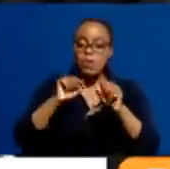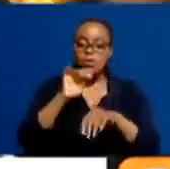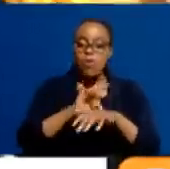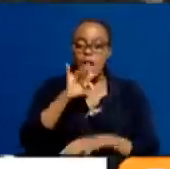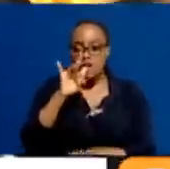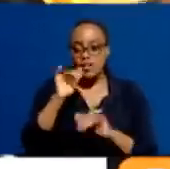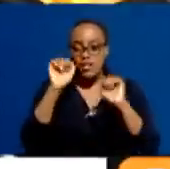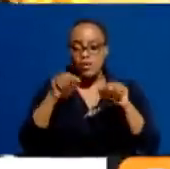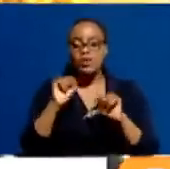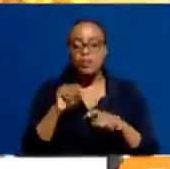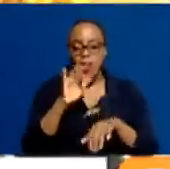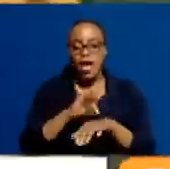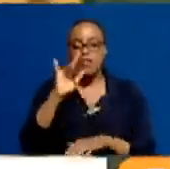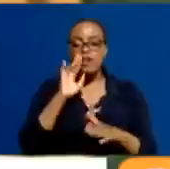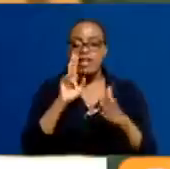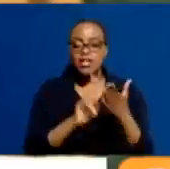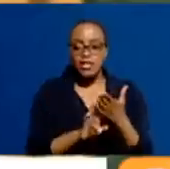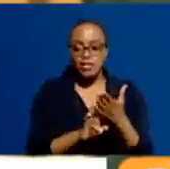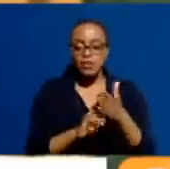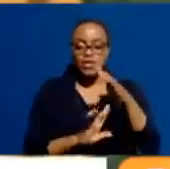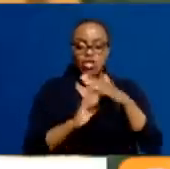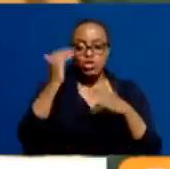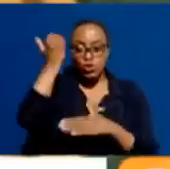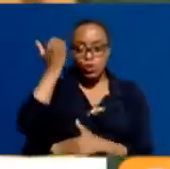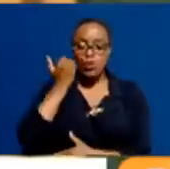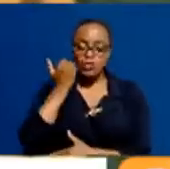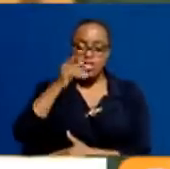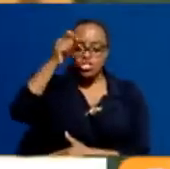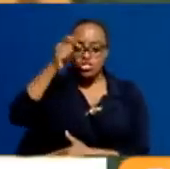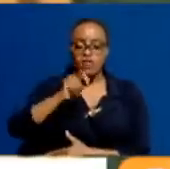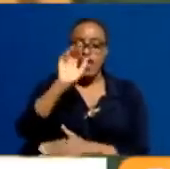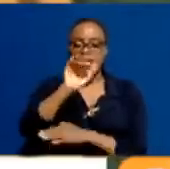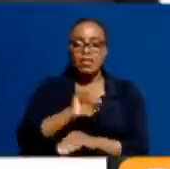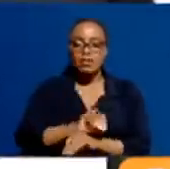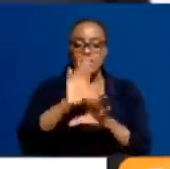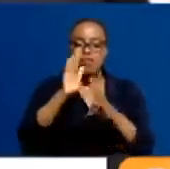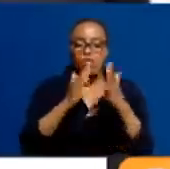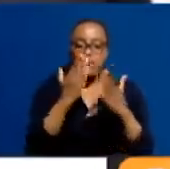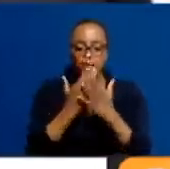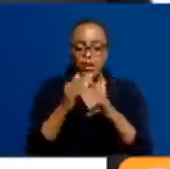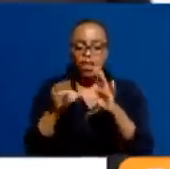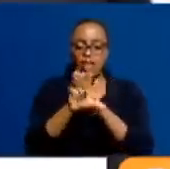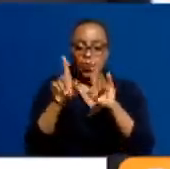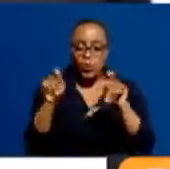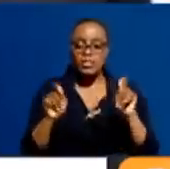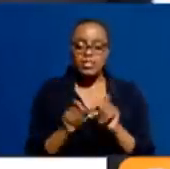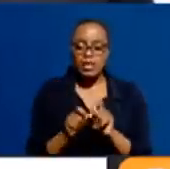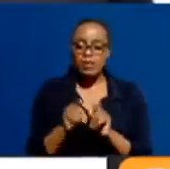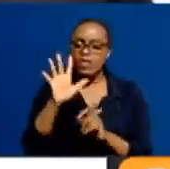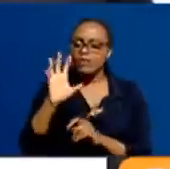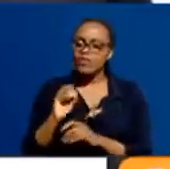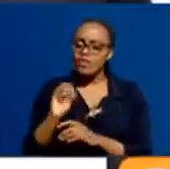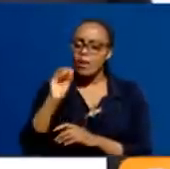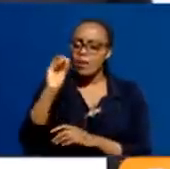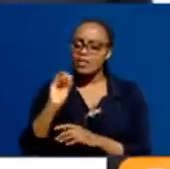affect and did affect the results. The Supreme Court judges, seeking clarifications from the petitioner's legal team on the 50%